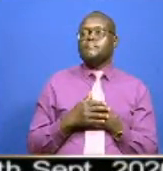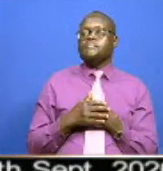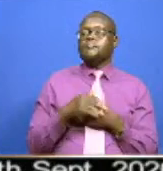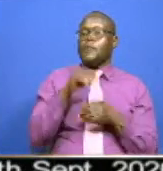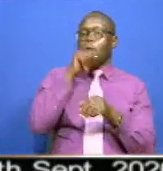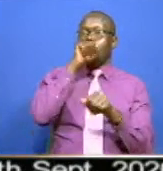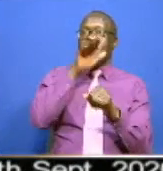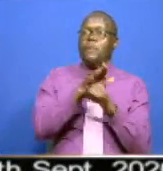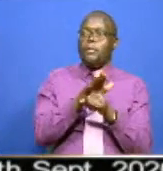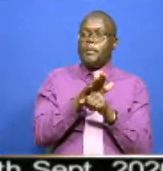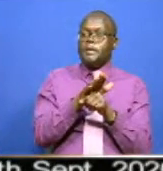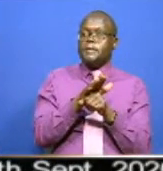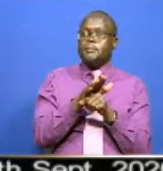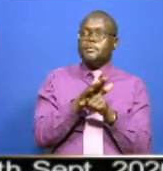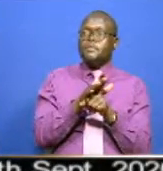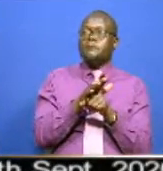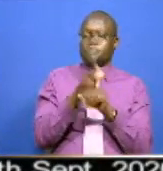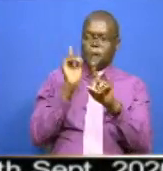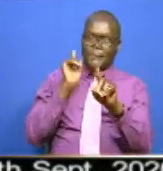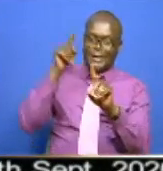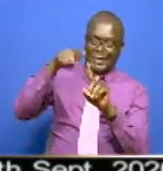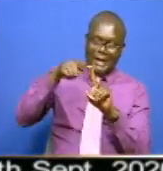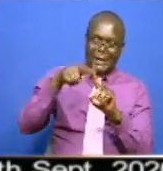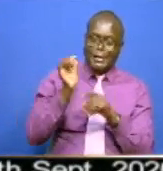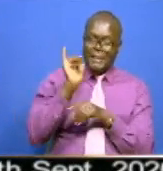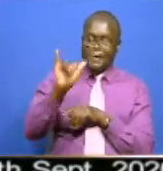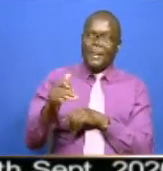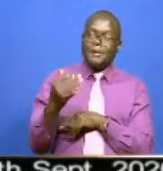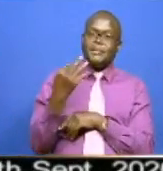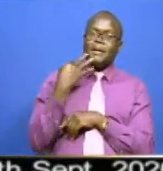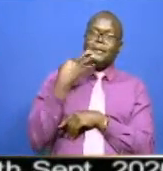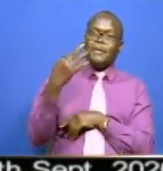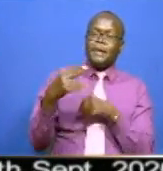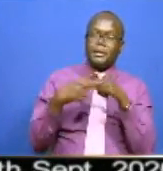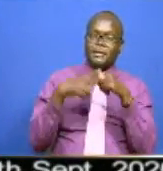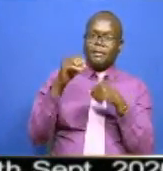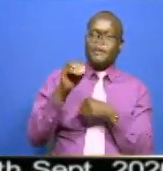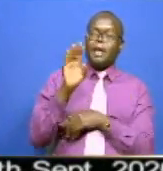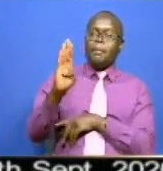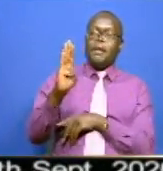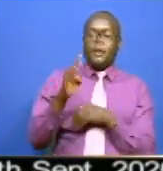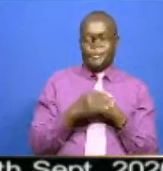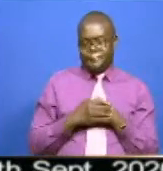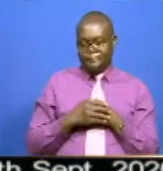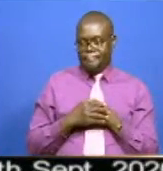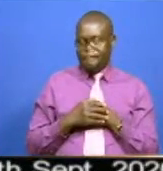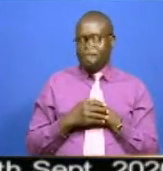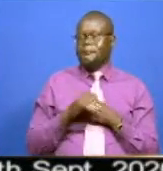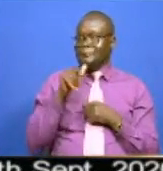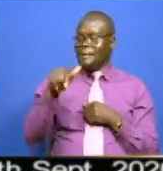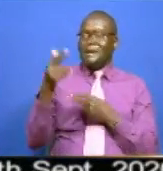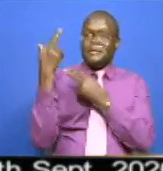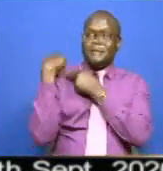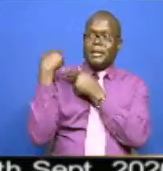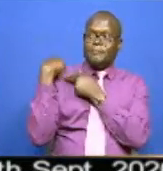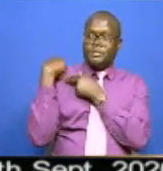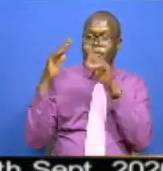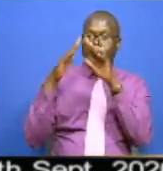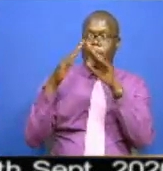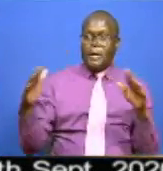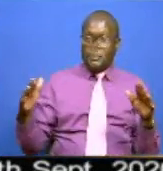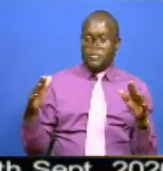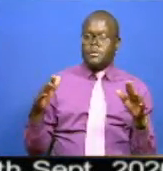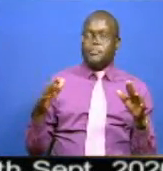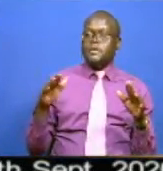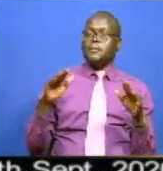promise, on a moving target, that is 370 billion shillings, which of course is the responsibility of this house, not the